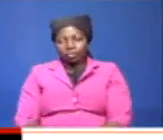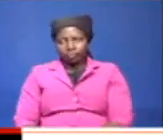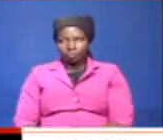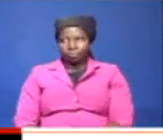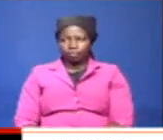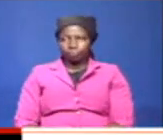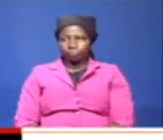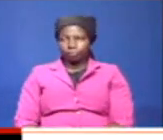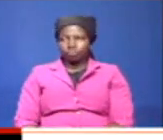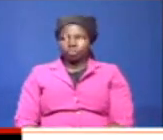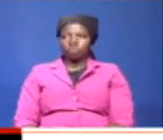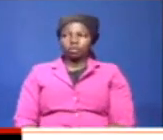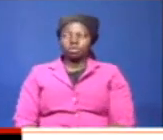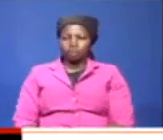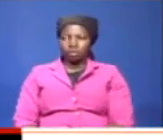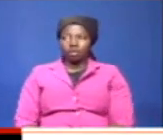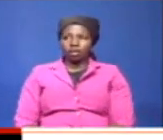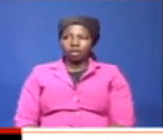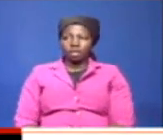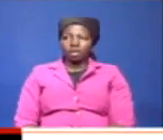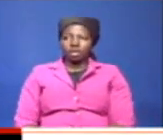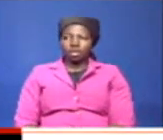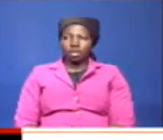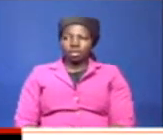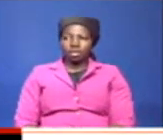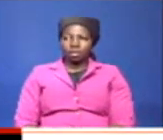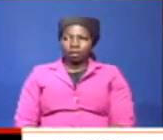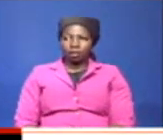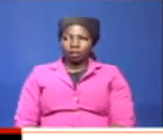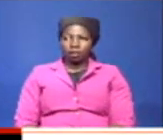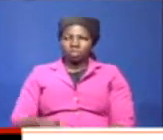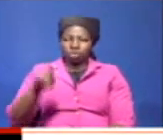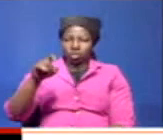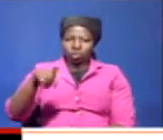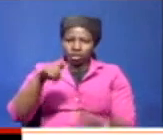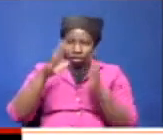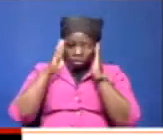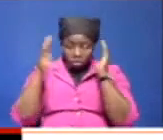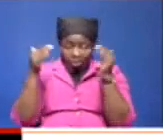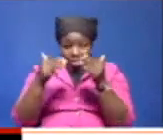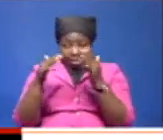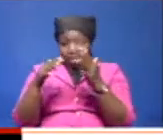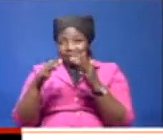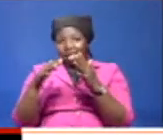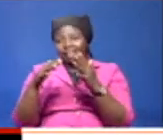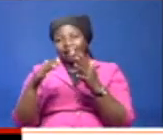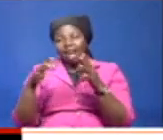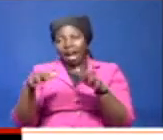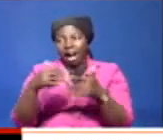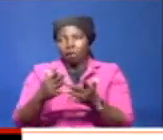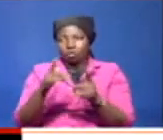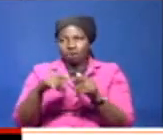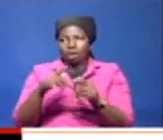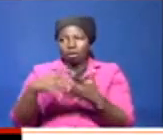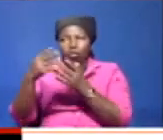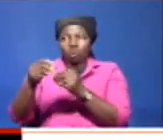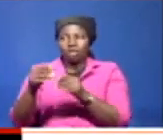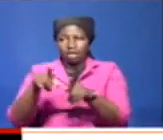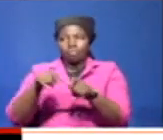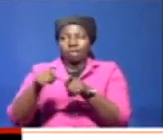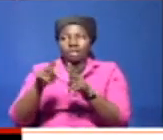the fact that you've seen it in the opposite direction, I don't think really counts. You have to just concentrate on how you're going. And I think they managed pretty well apart from the